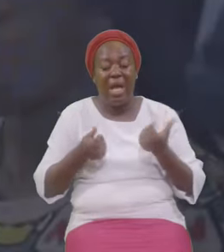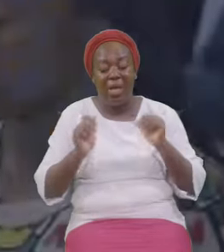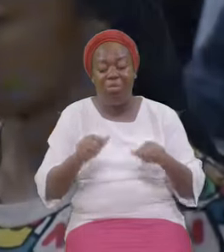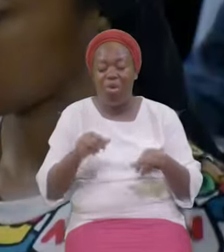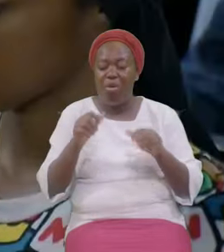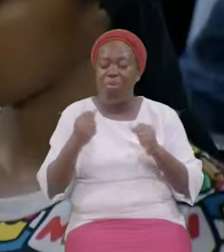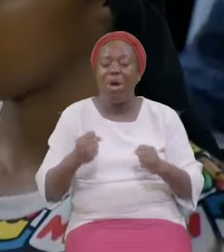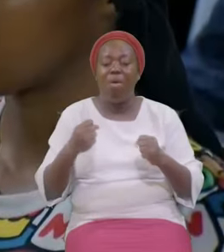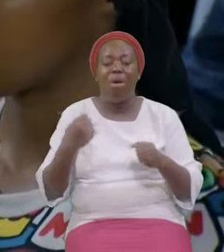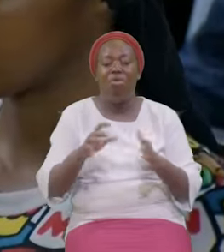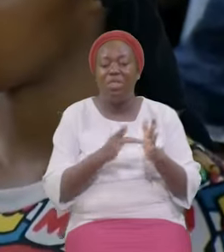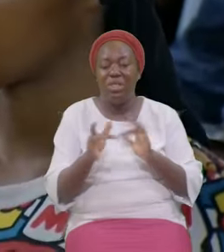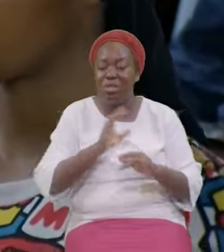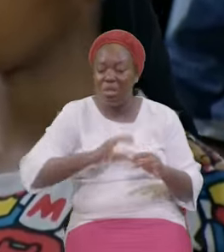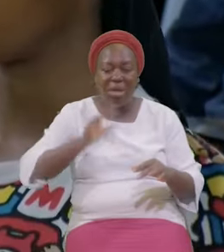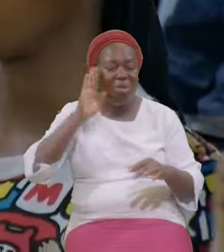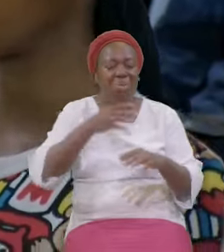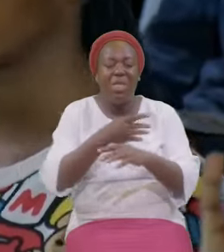you. In